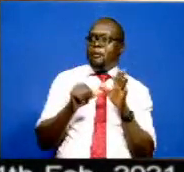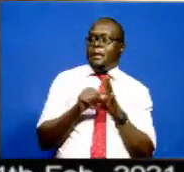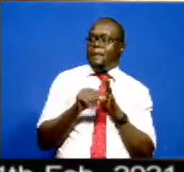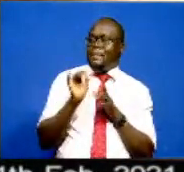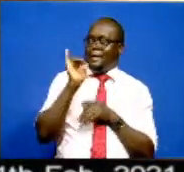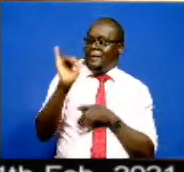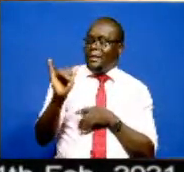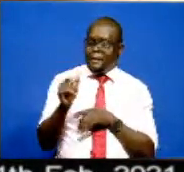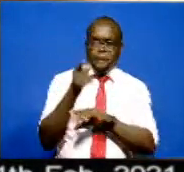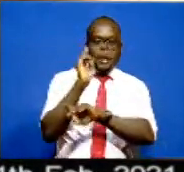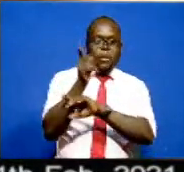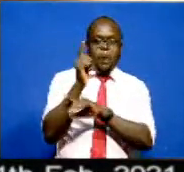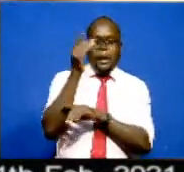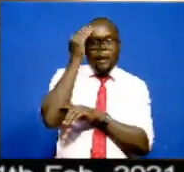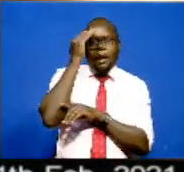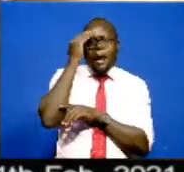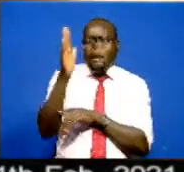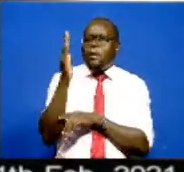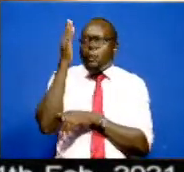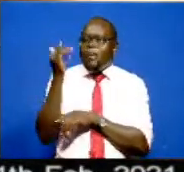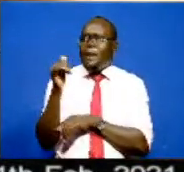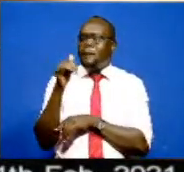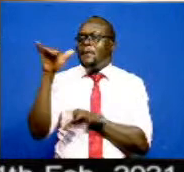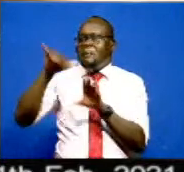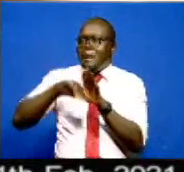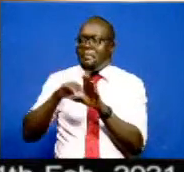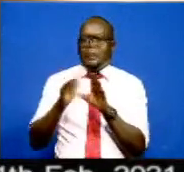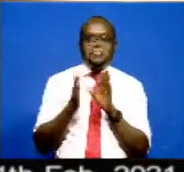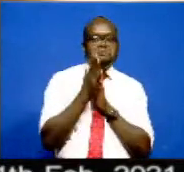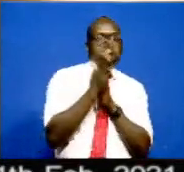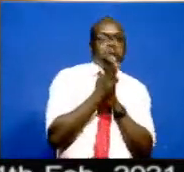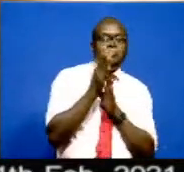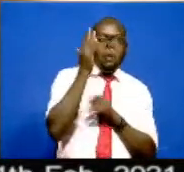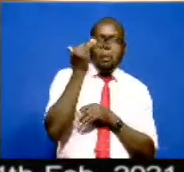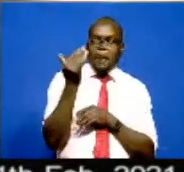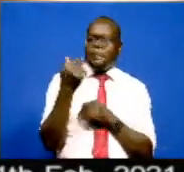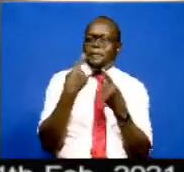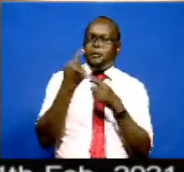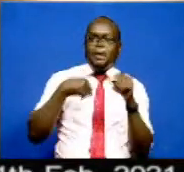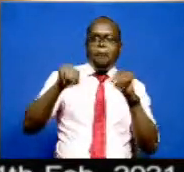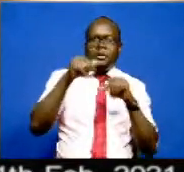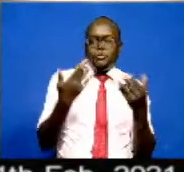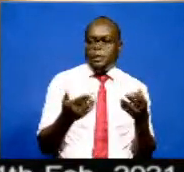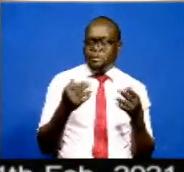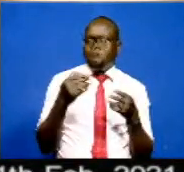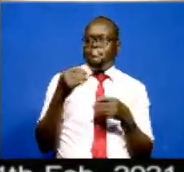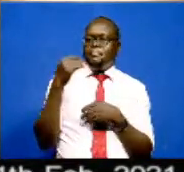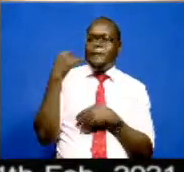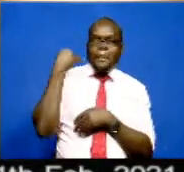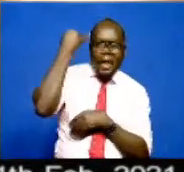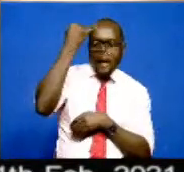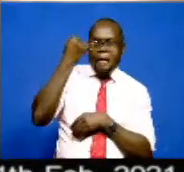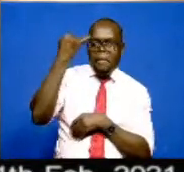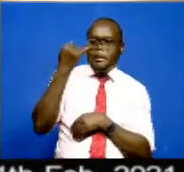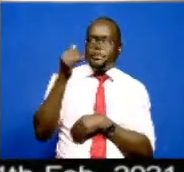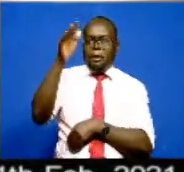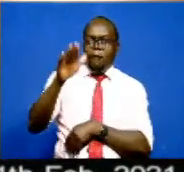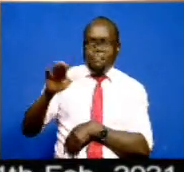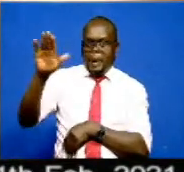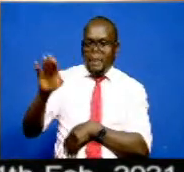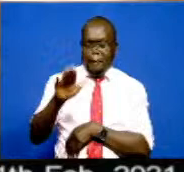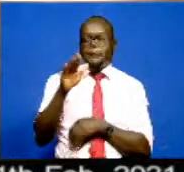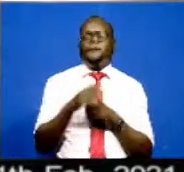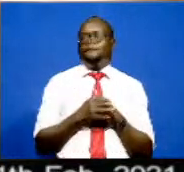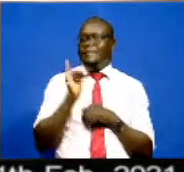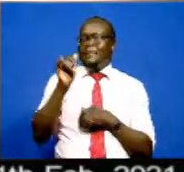was just a caution. I don't know why other members are agitated, because I'm talking about the image that they carry across. Mr. Speaker,